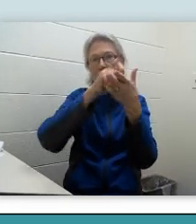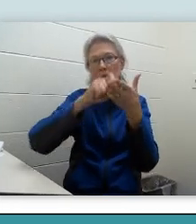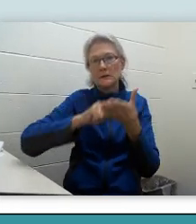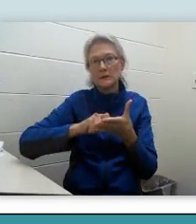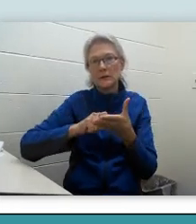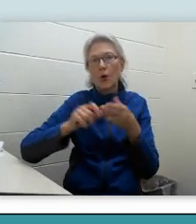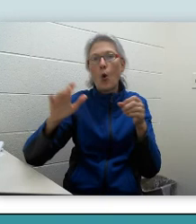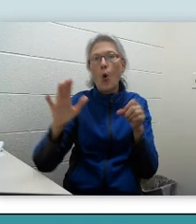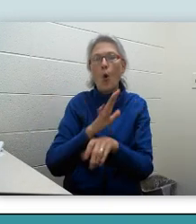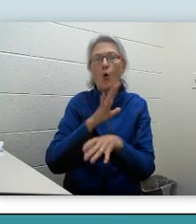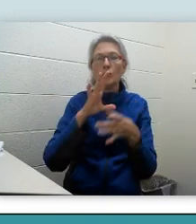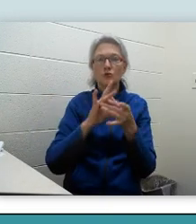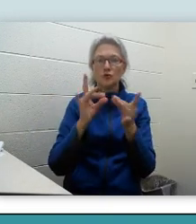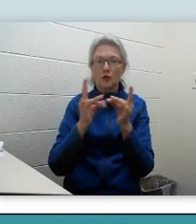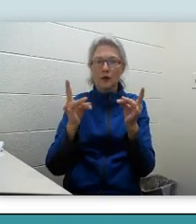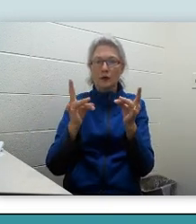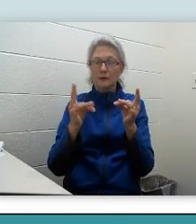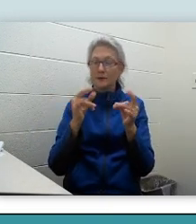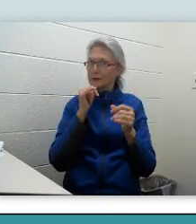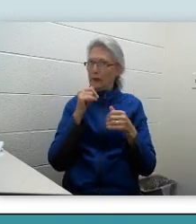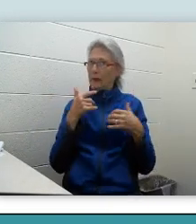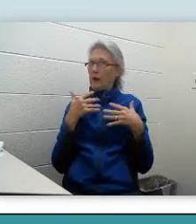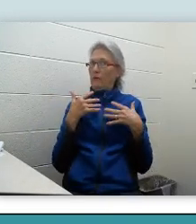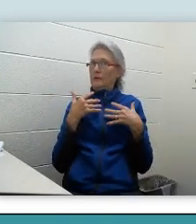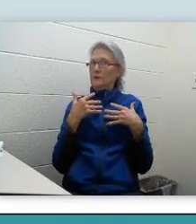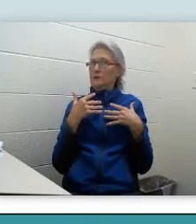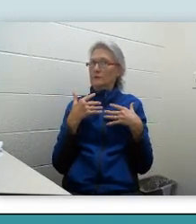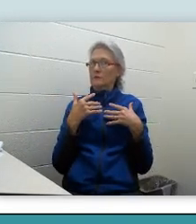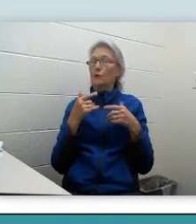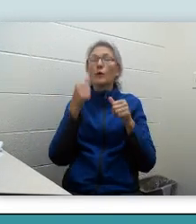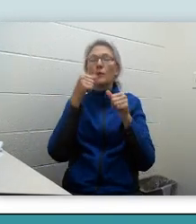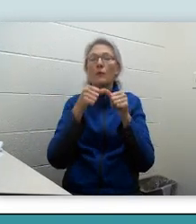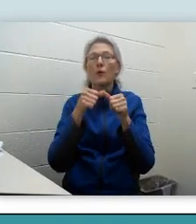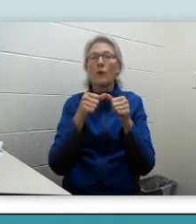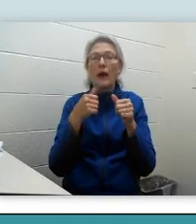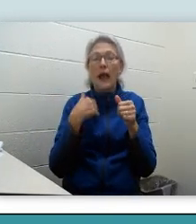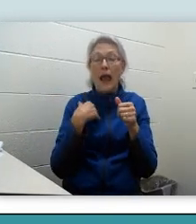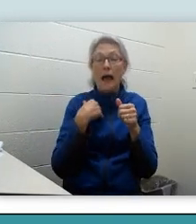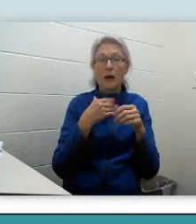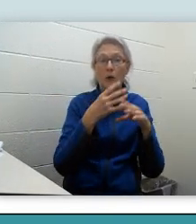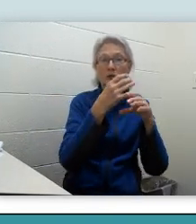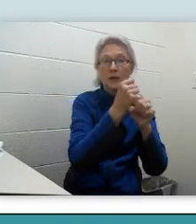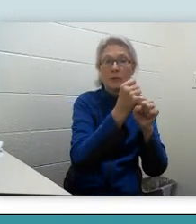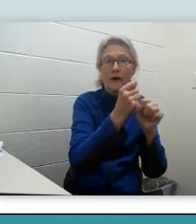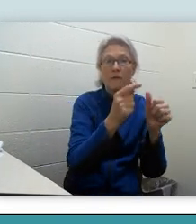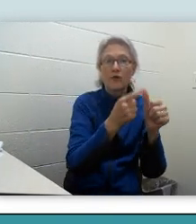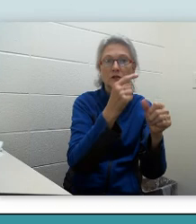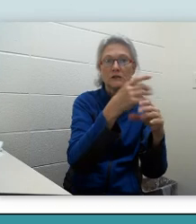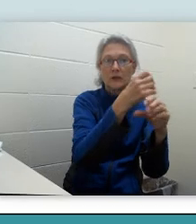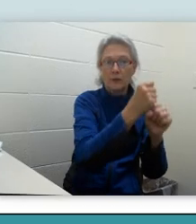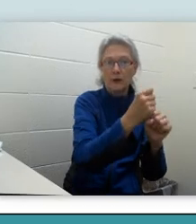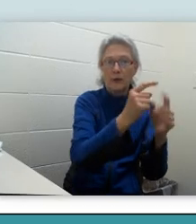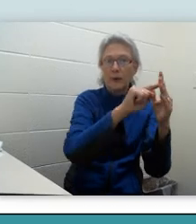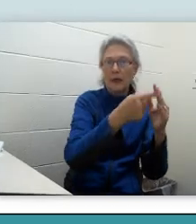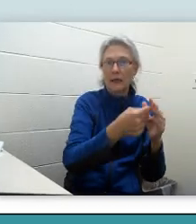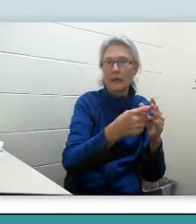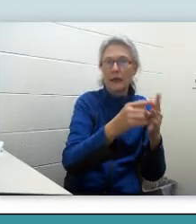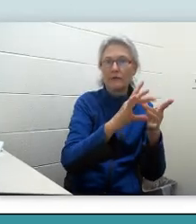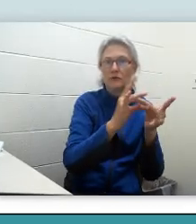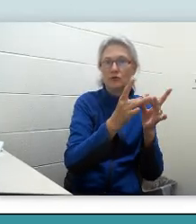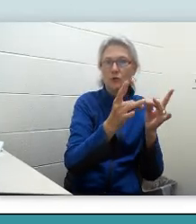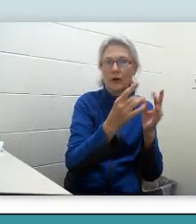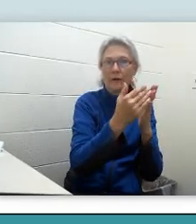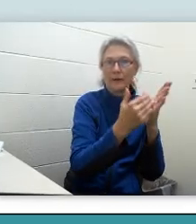entire text. Now, don't be nervous. Remember, we had our recap or our first summary at the beginning of this